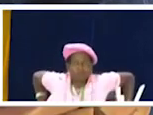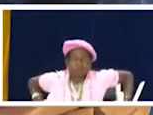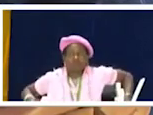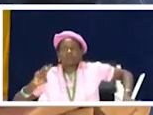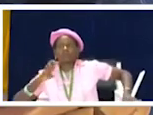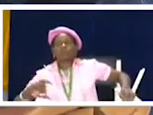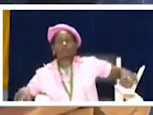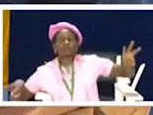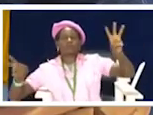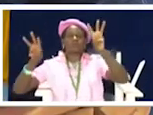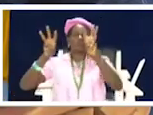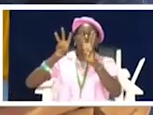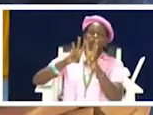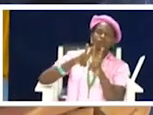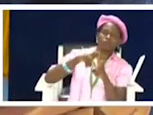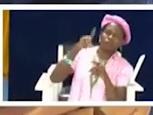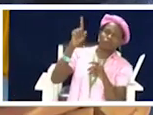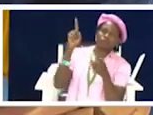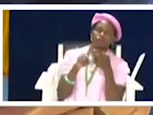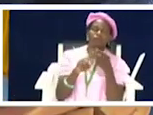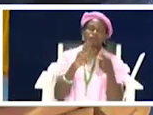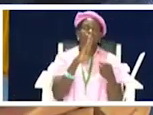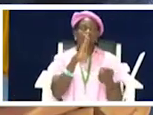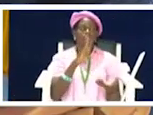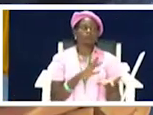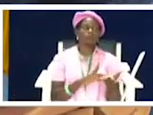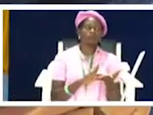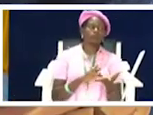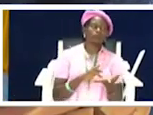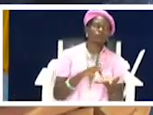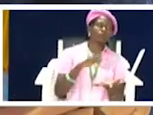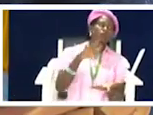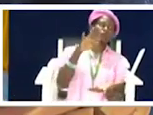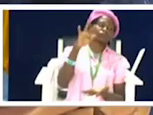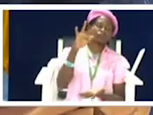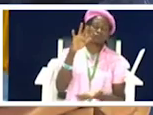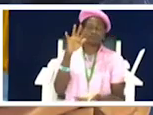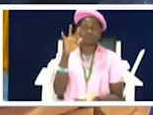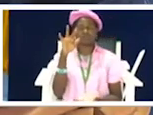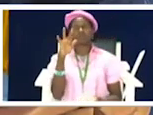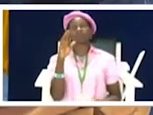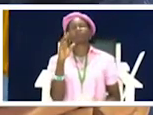You are worthy to be